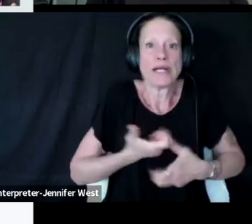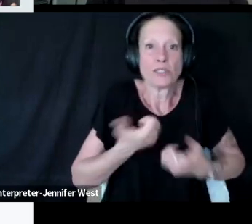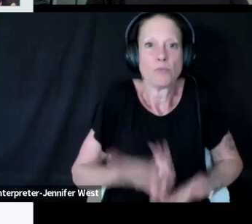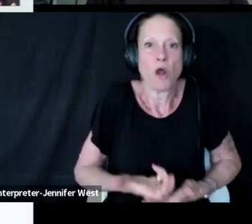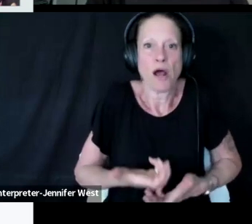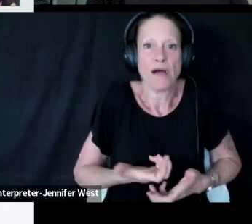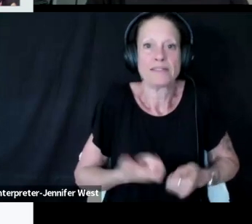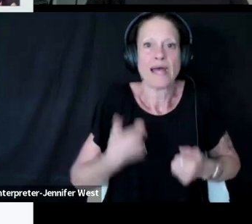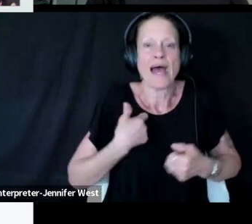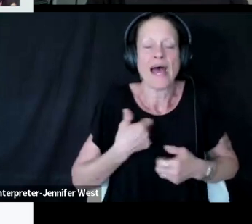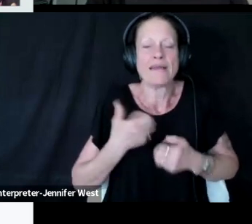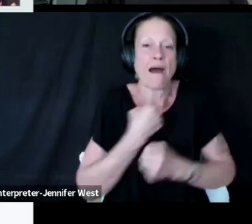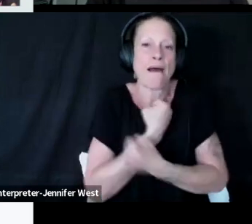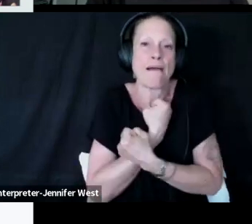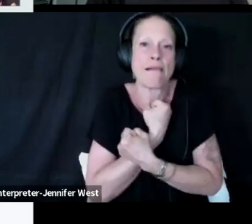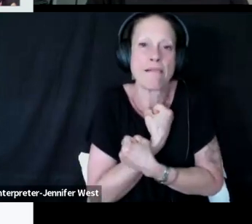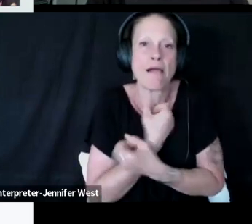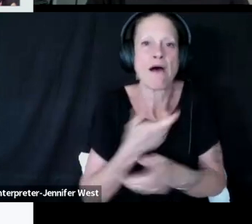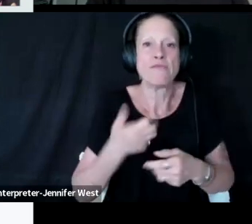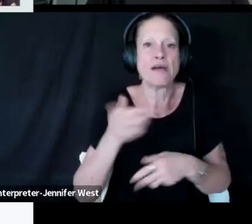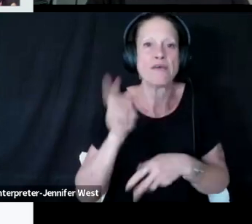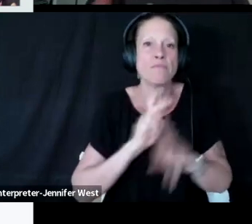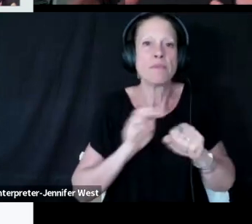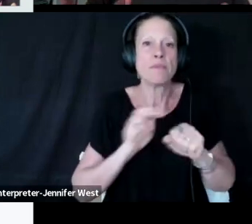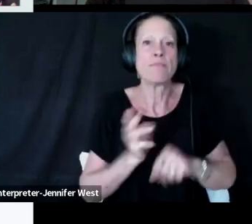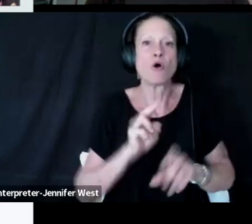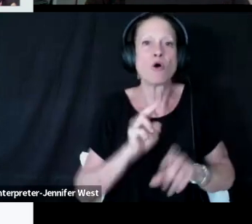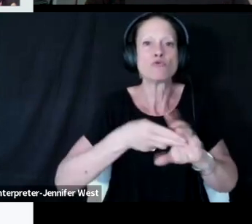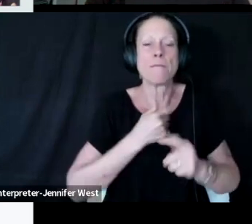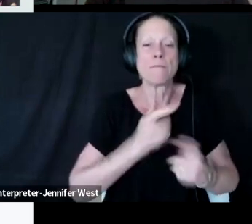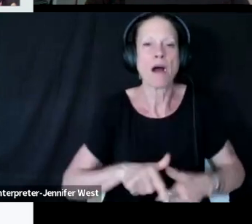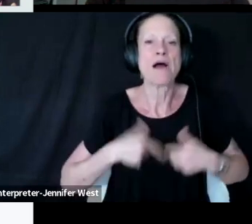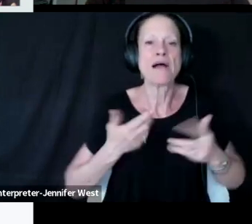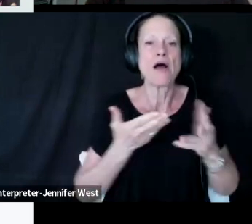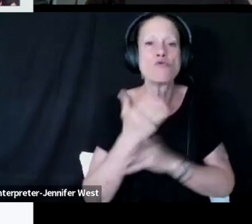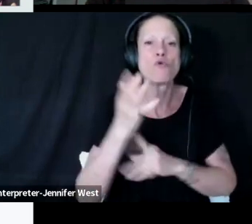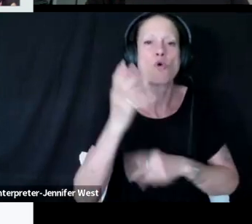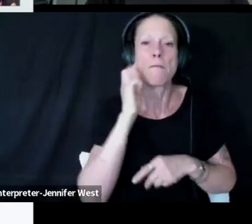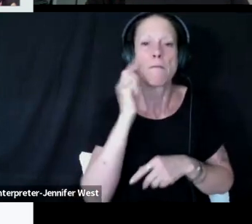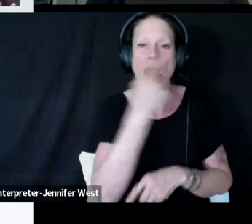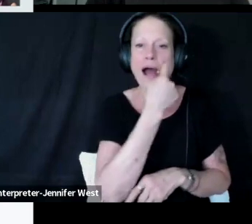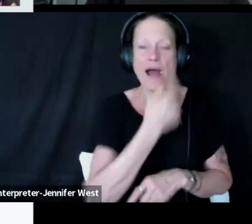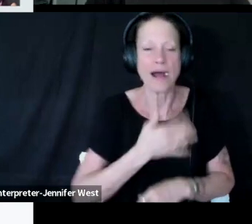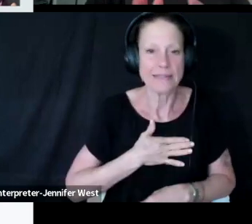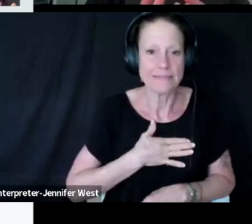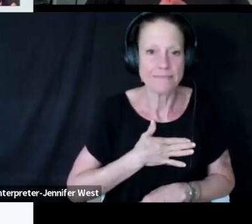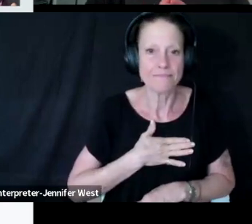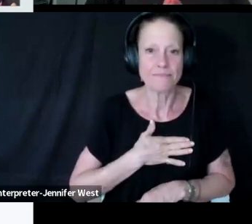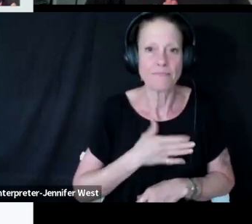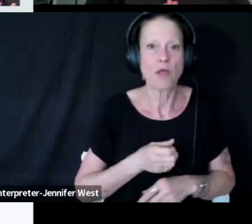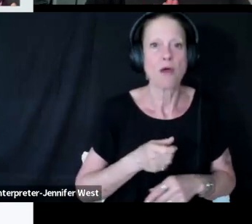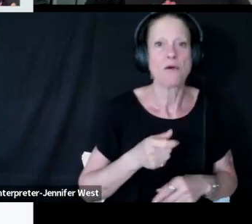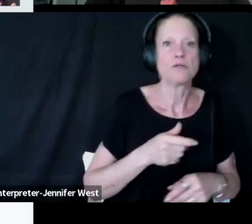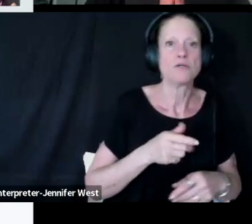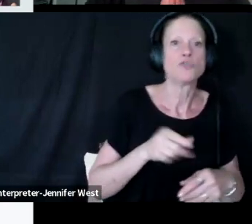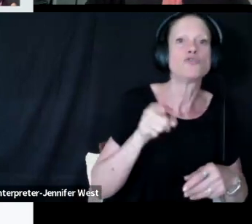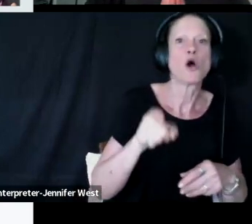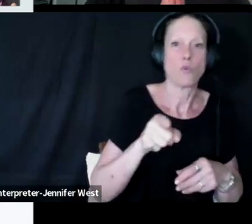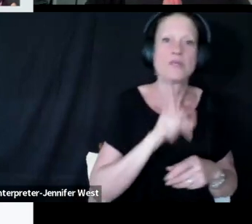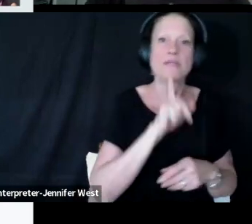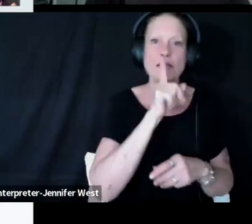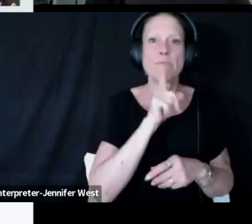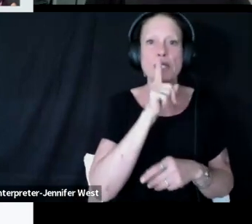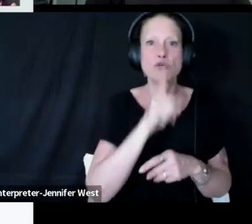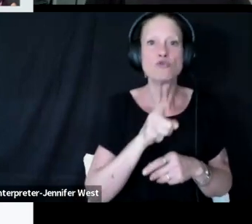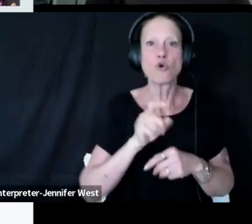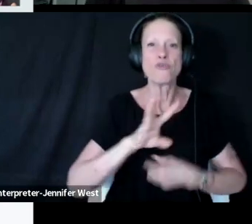and experience life through my eyes. Now, even down to this intro statement, we wanted to make sure that the Danny Plan was really